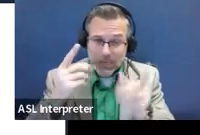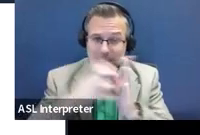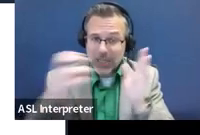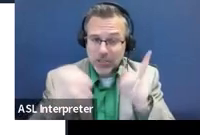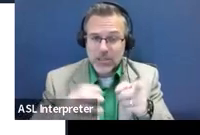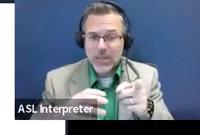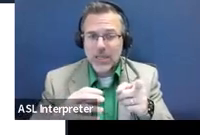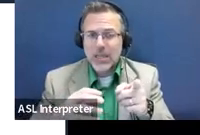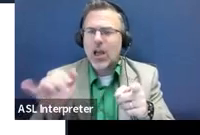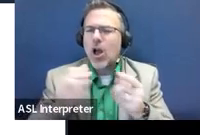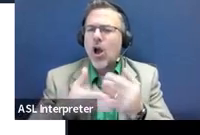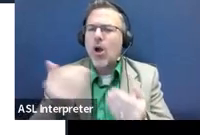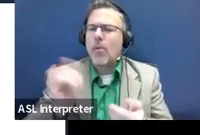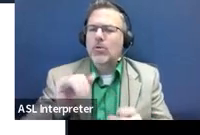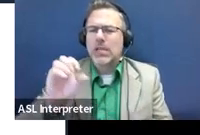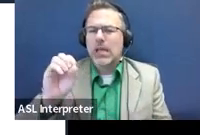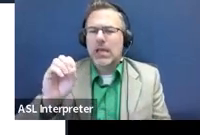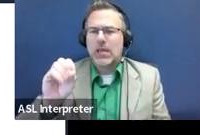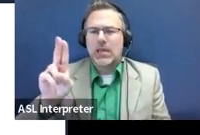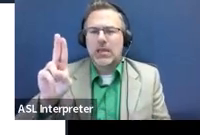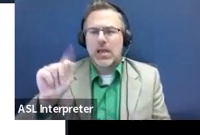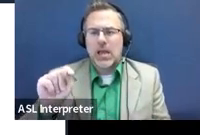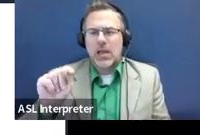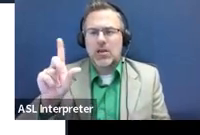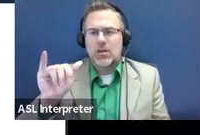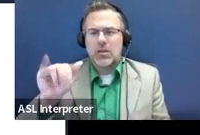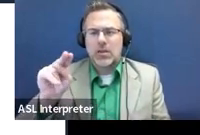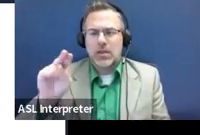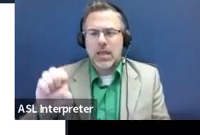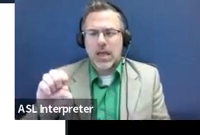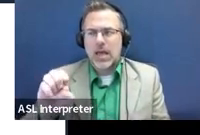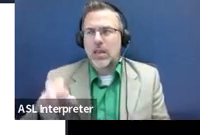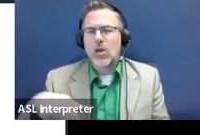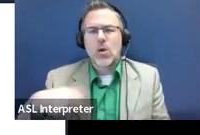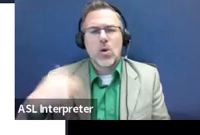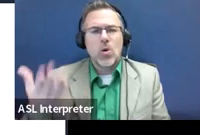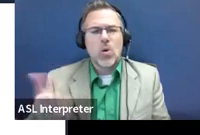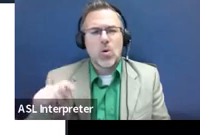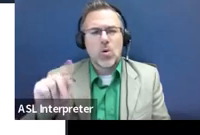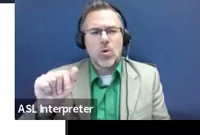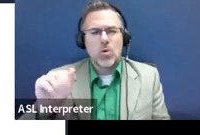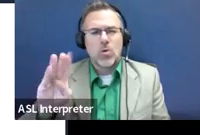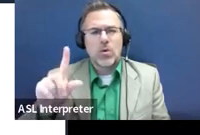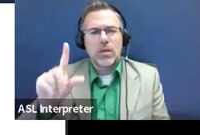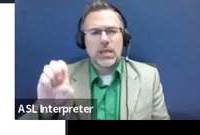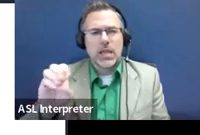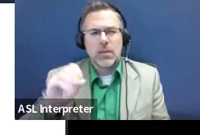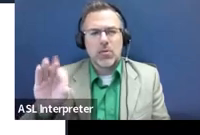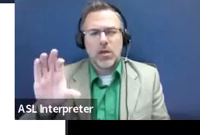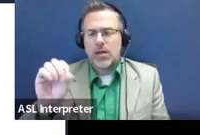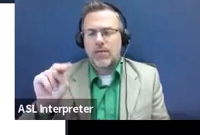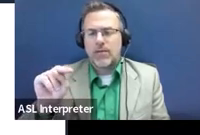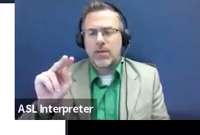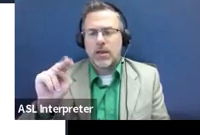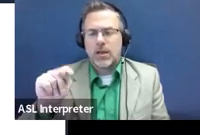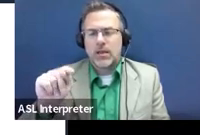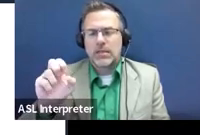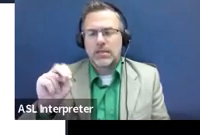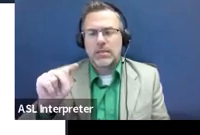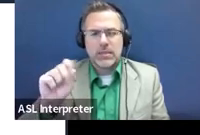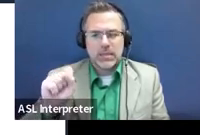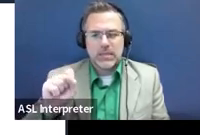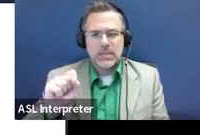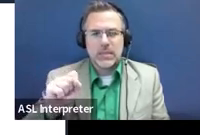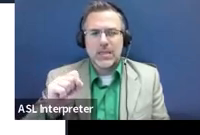an outline, like a table of contents for your IEP, especially if this is an annual. So it's really important to go through each piece of